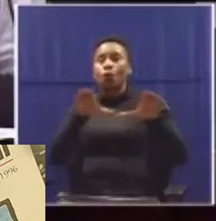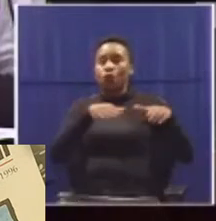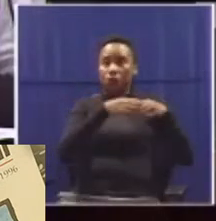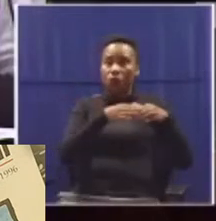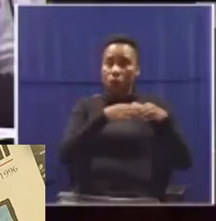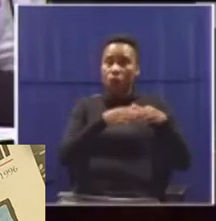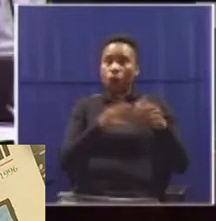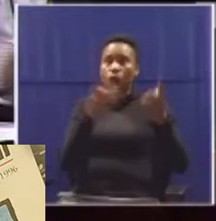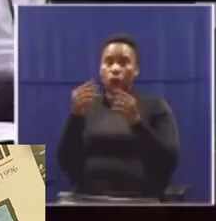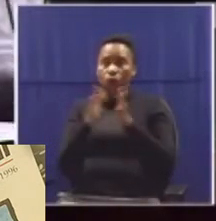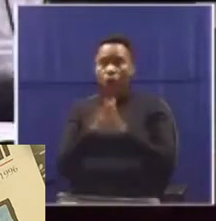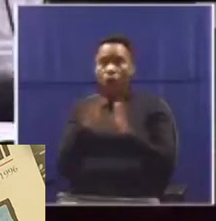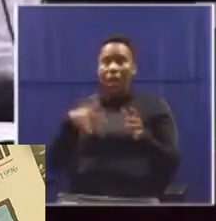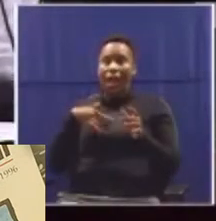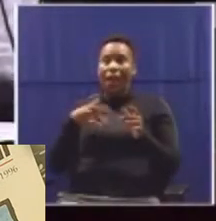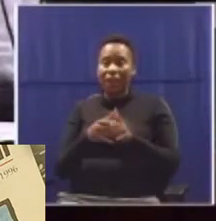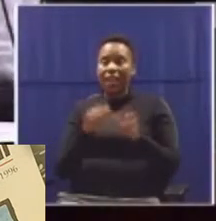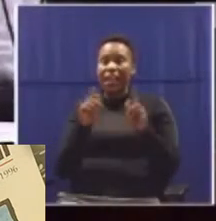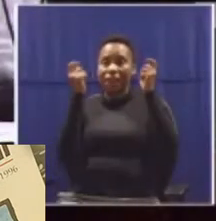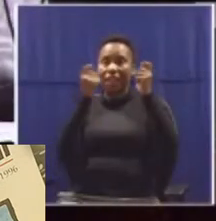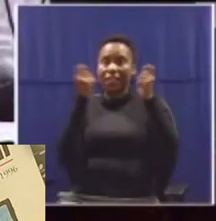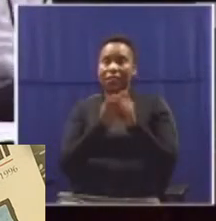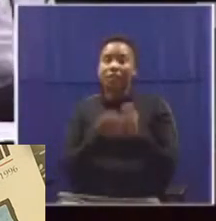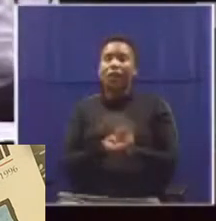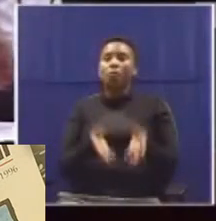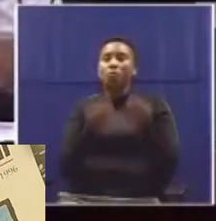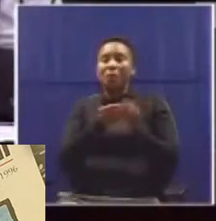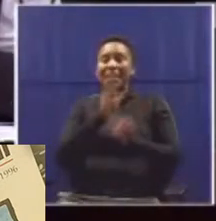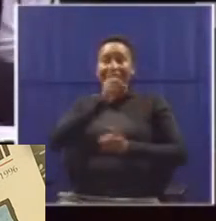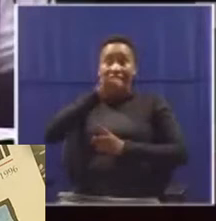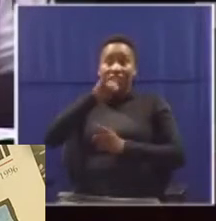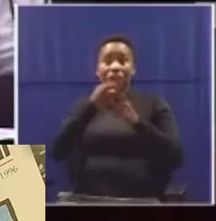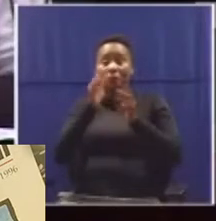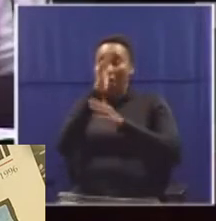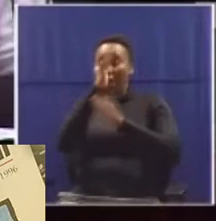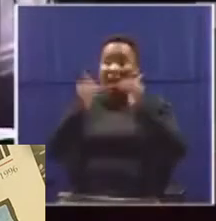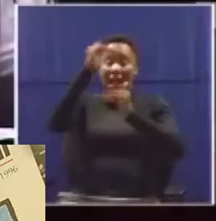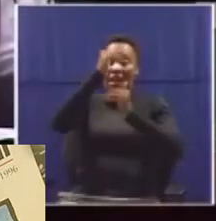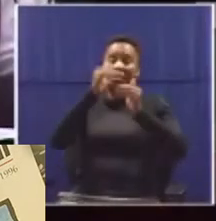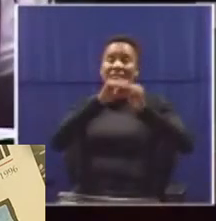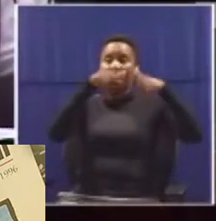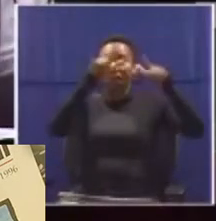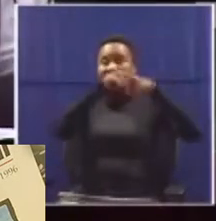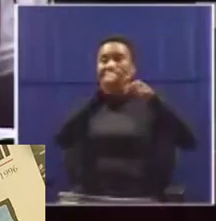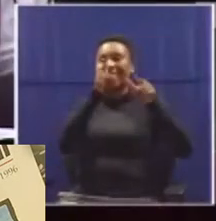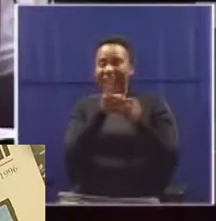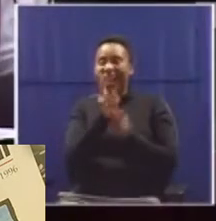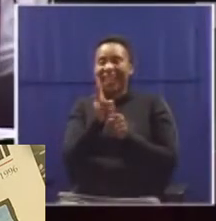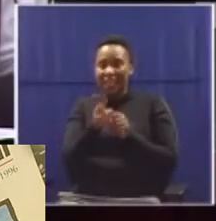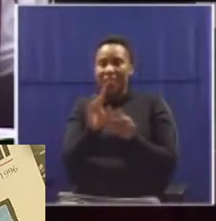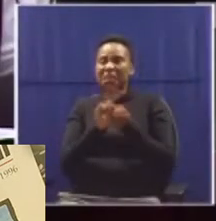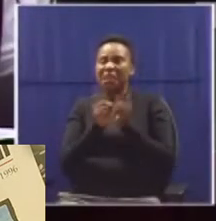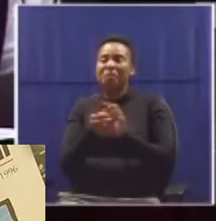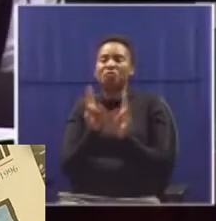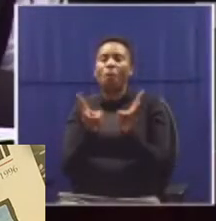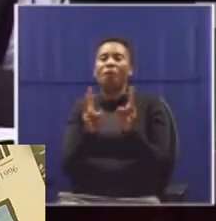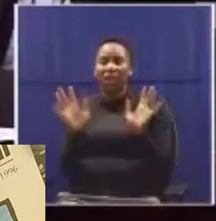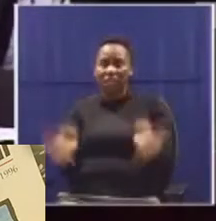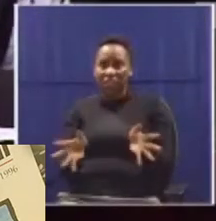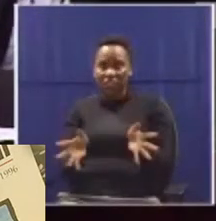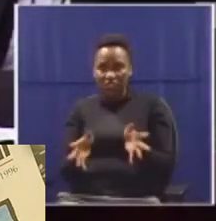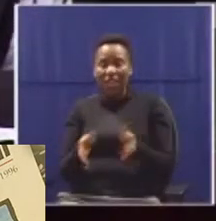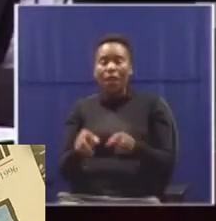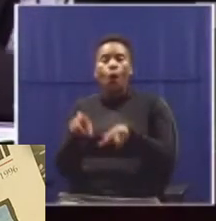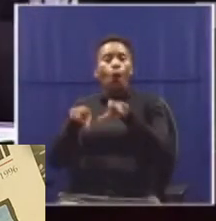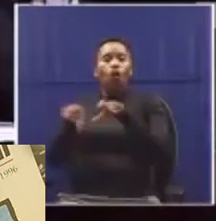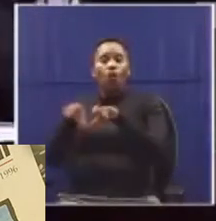on the instruction of the highest level should once again become a known any form of censorship is an